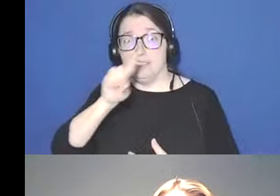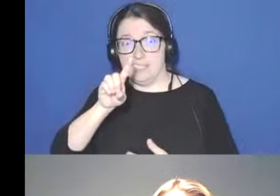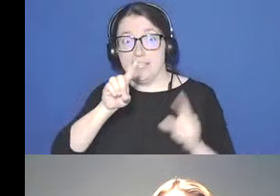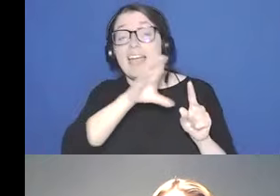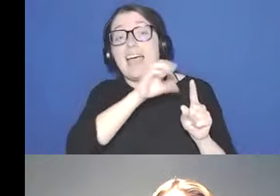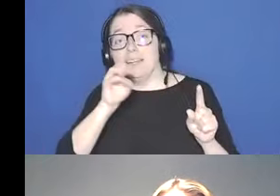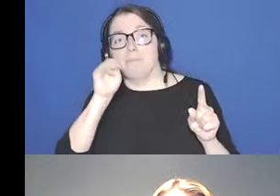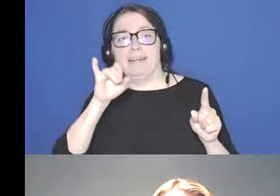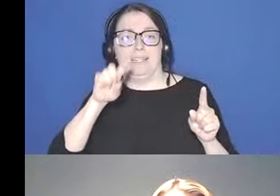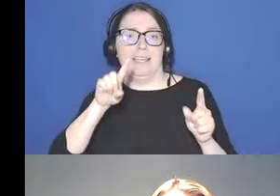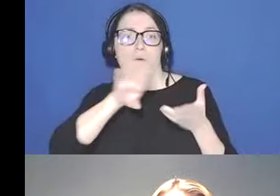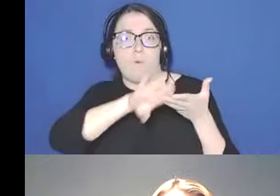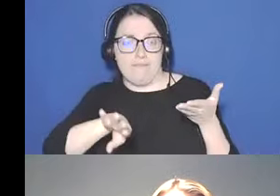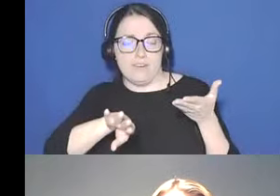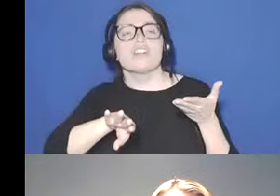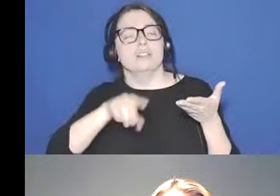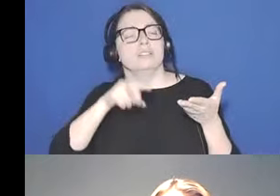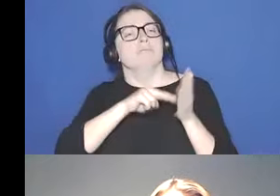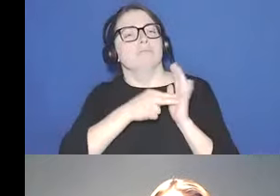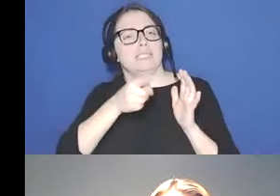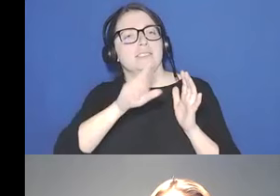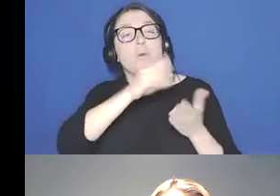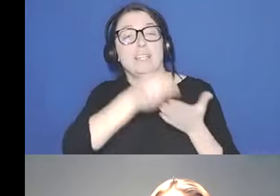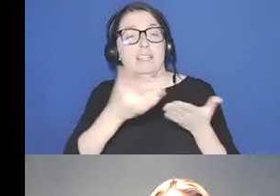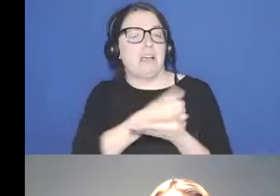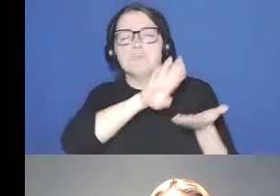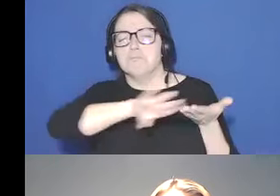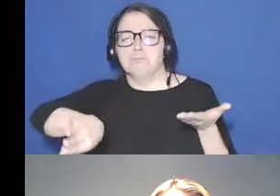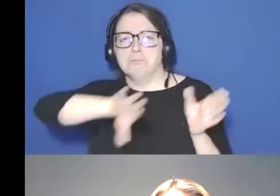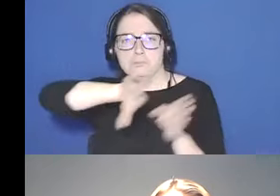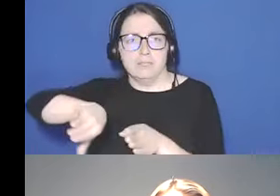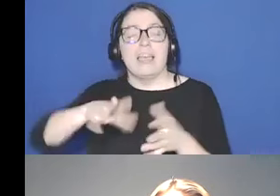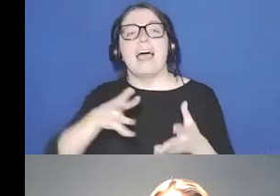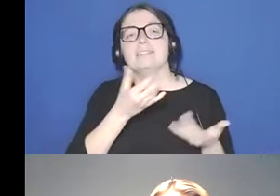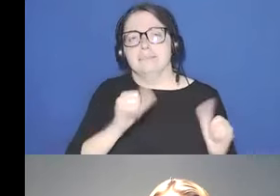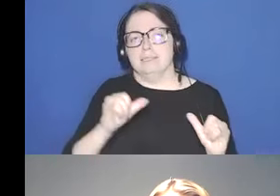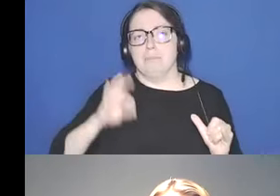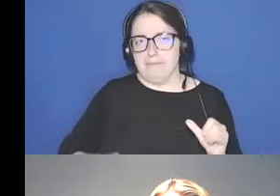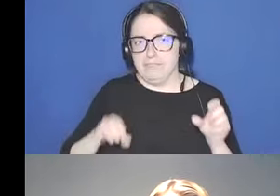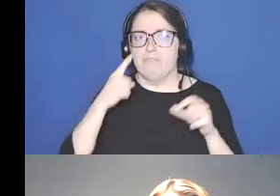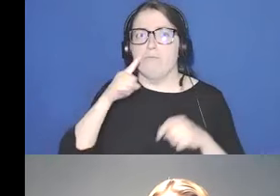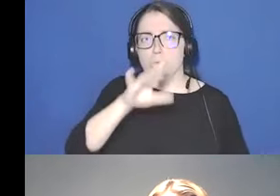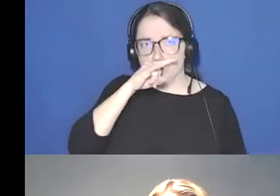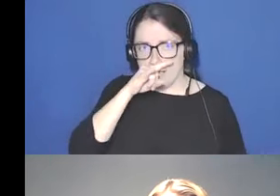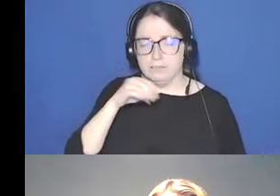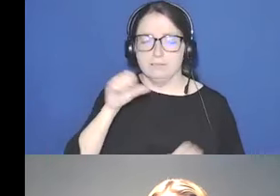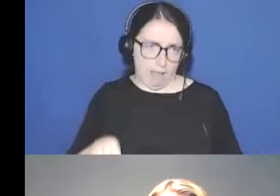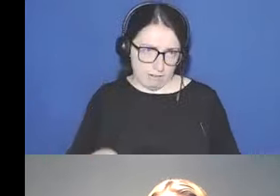the income and you may be able to get the benefit for the child. A child can